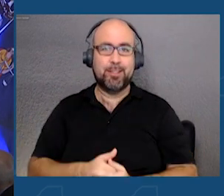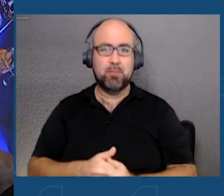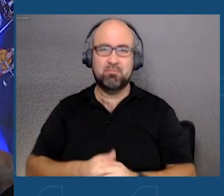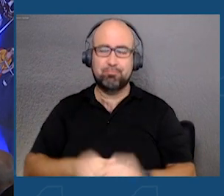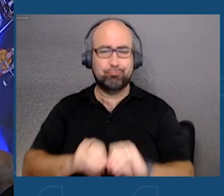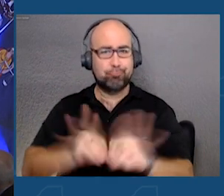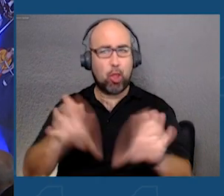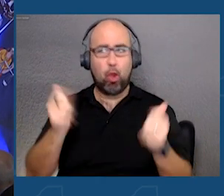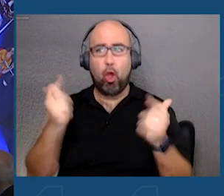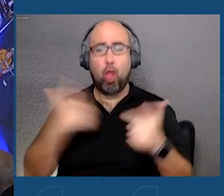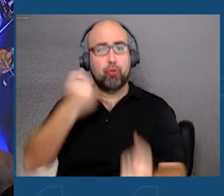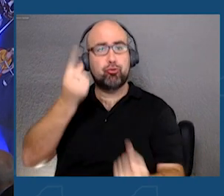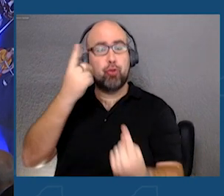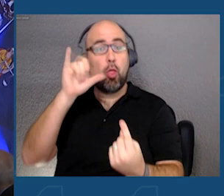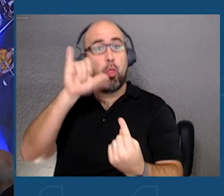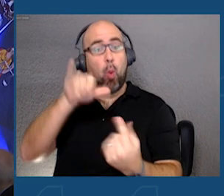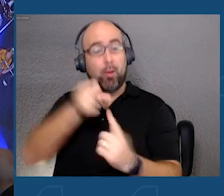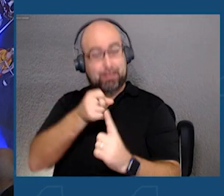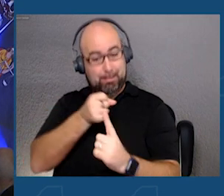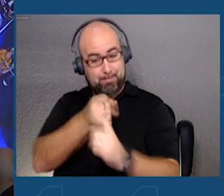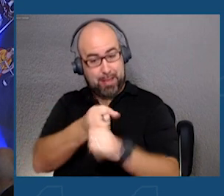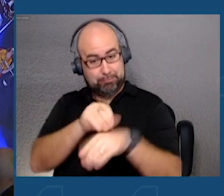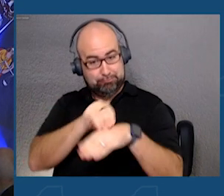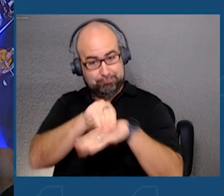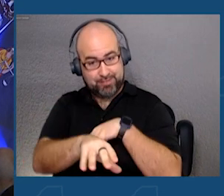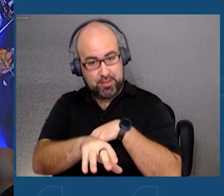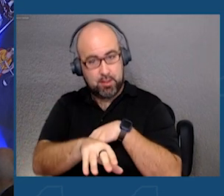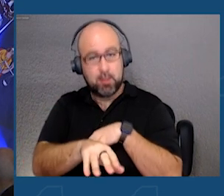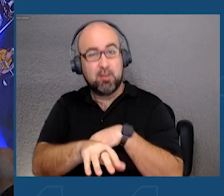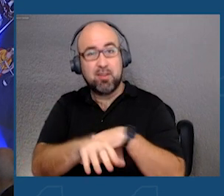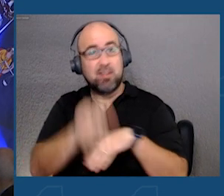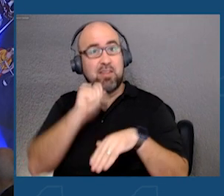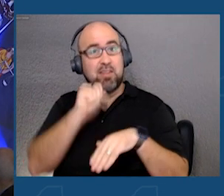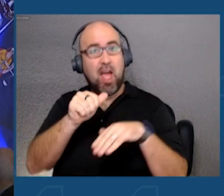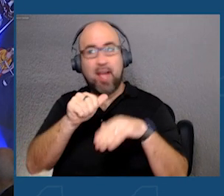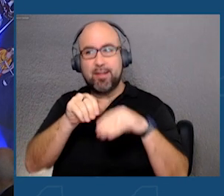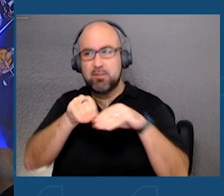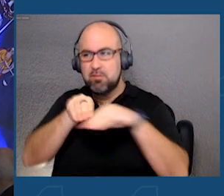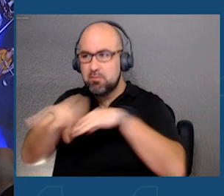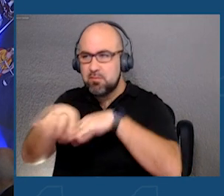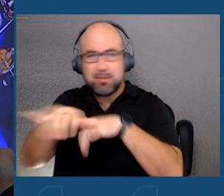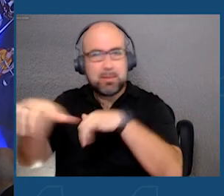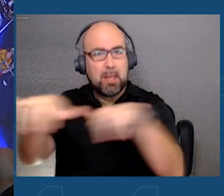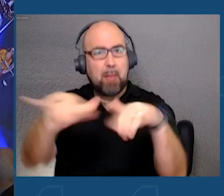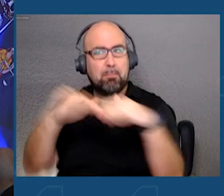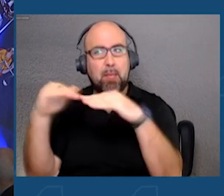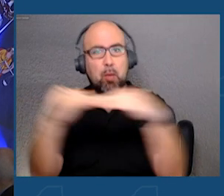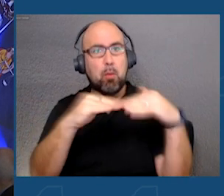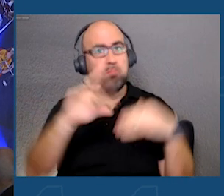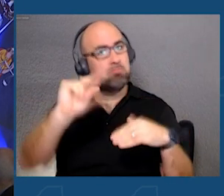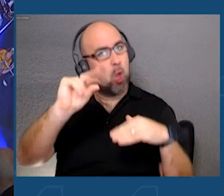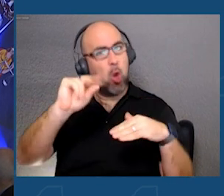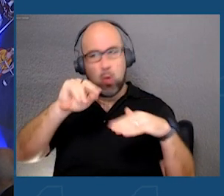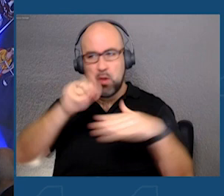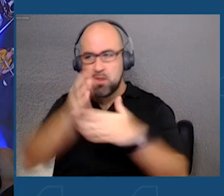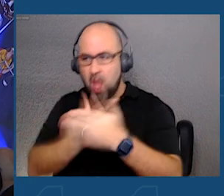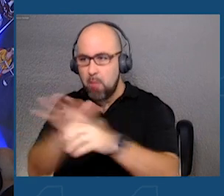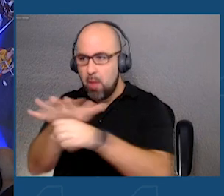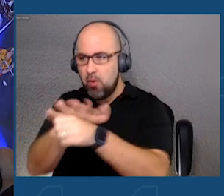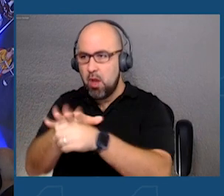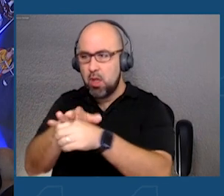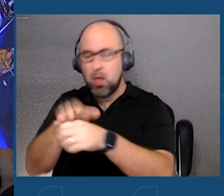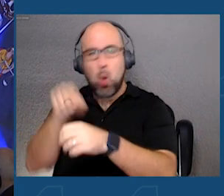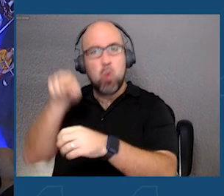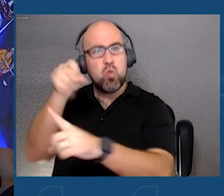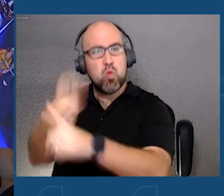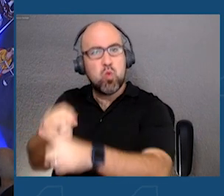impacts were not equally felt in every part of the city, that whatever challenges we felt in some neighborhoods, in the South